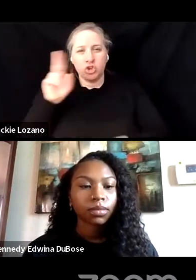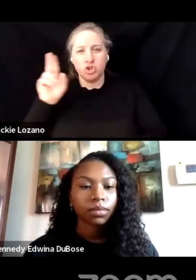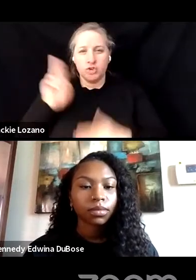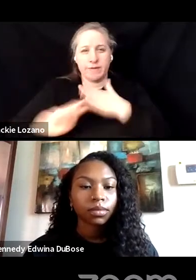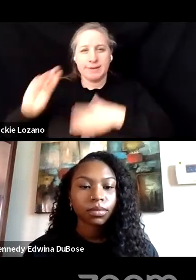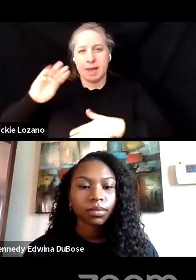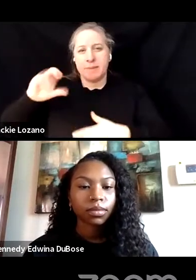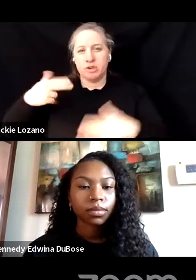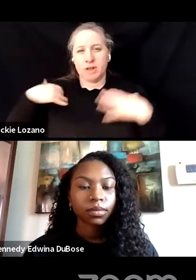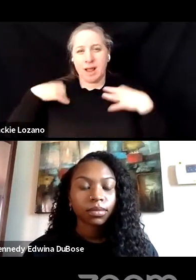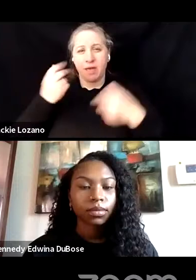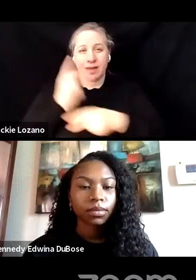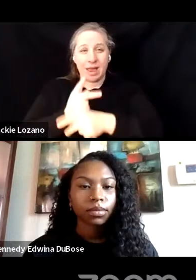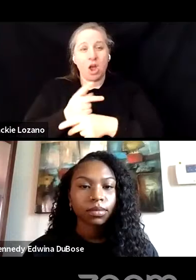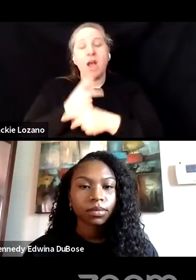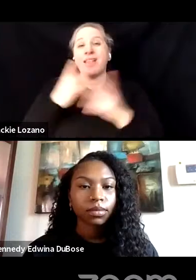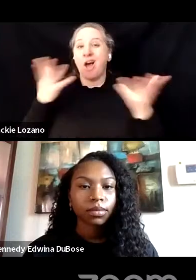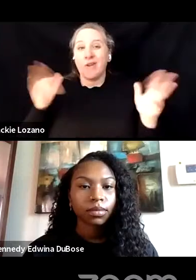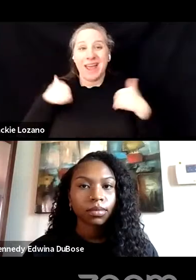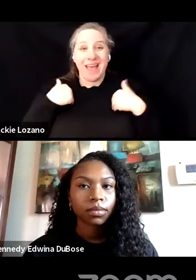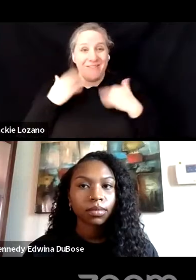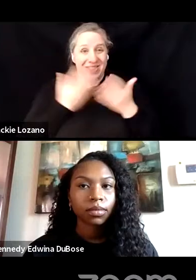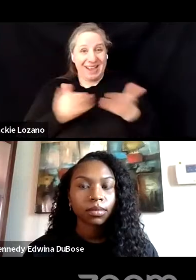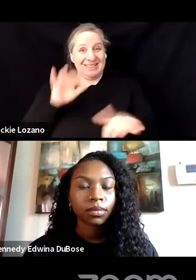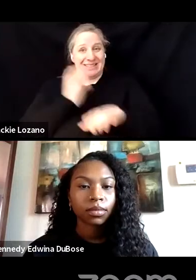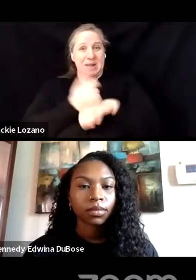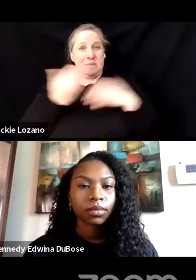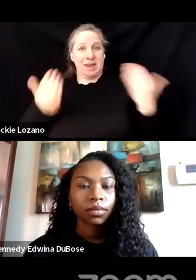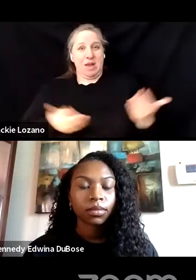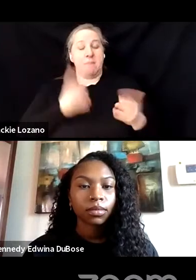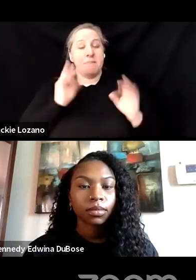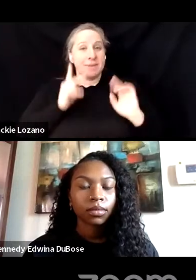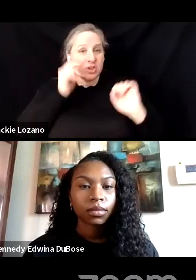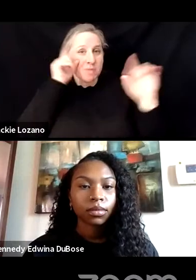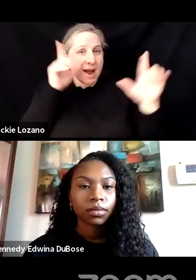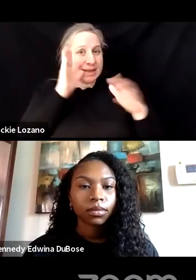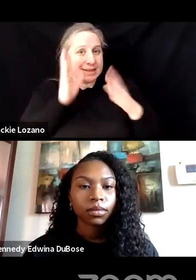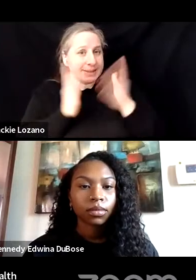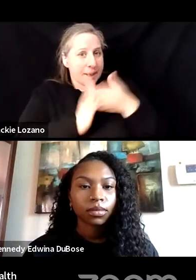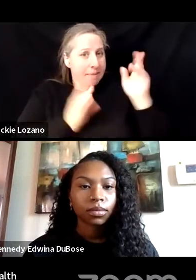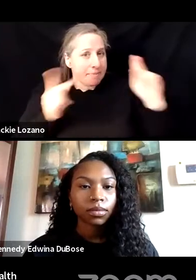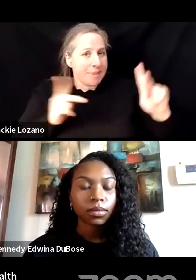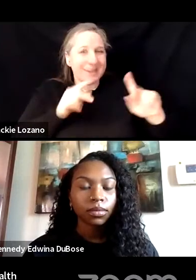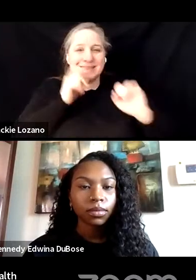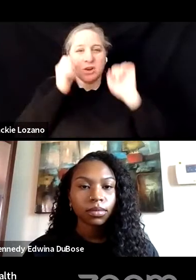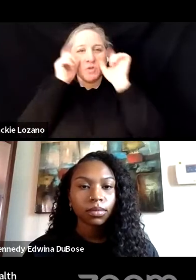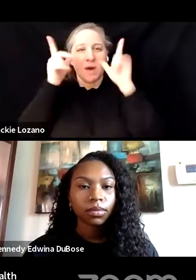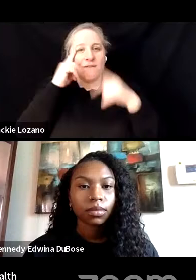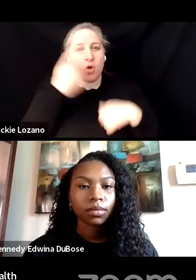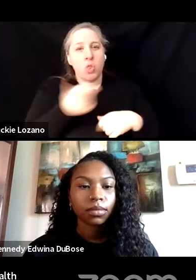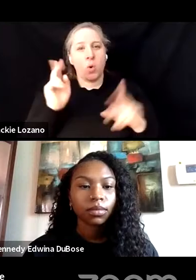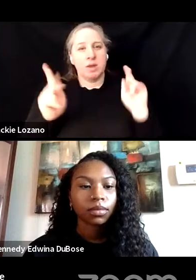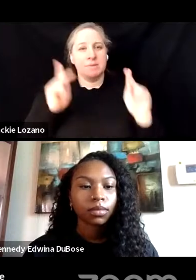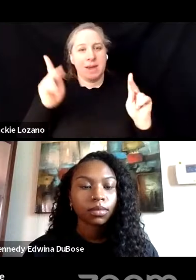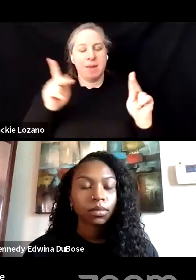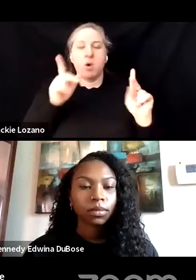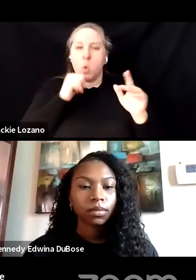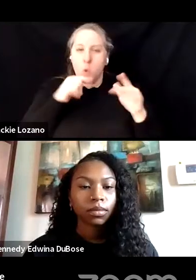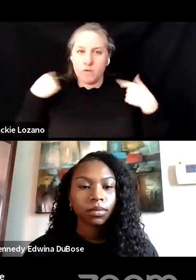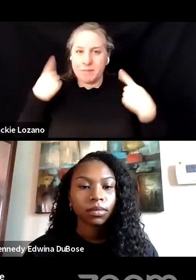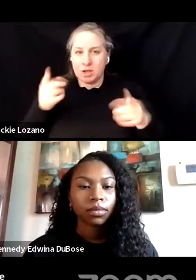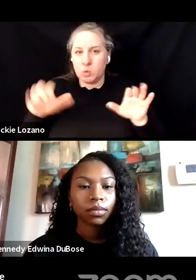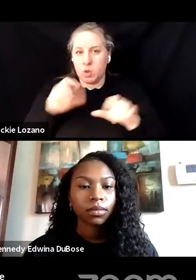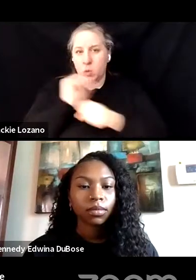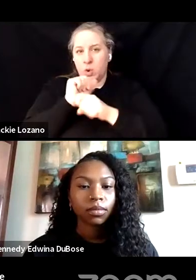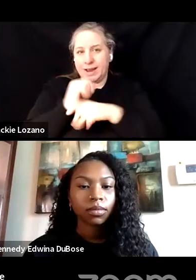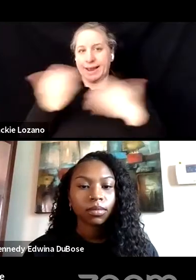into, because while this may surprise some people, this is not a surprise to those in our institution that have been doing this work.